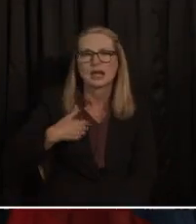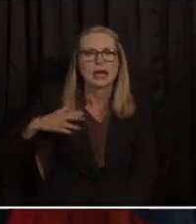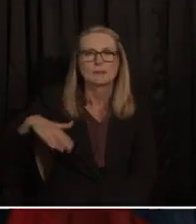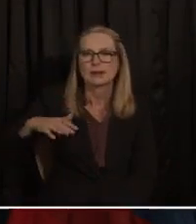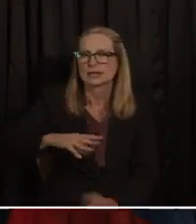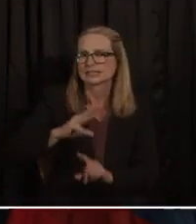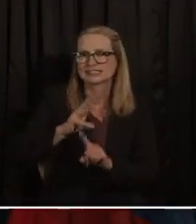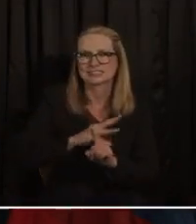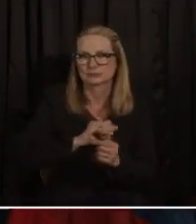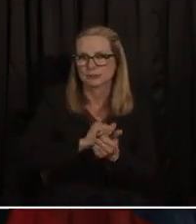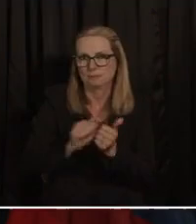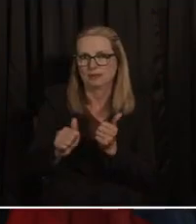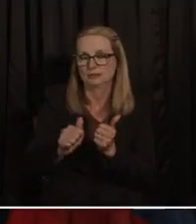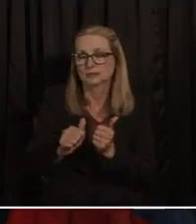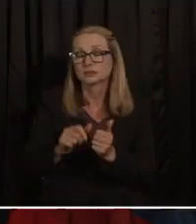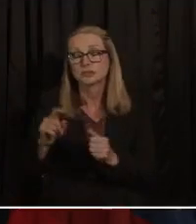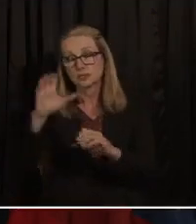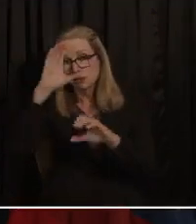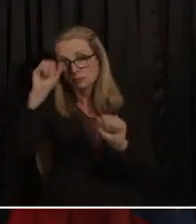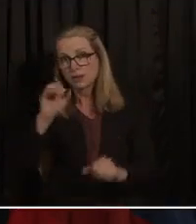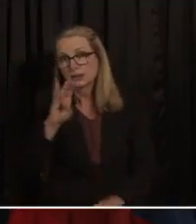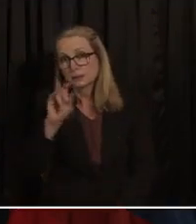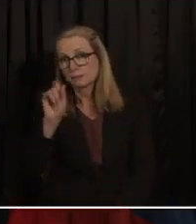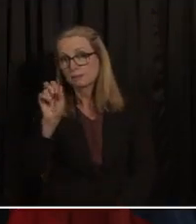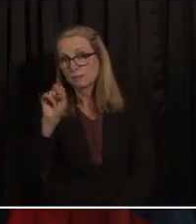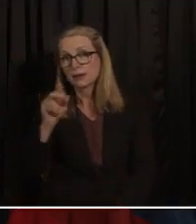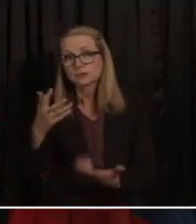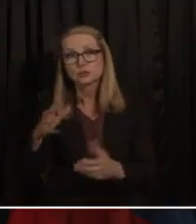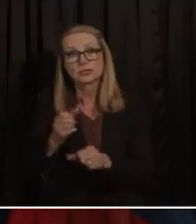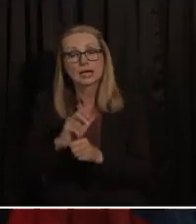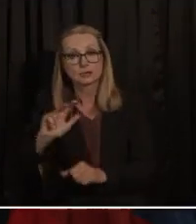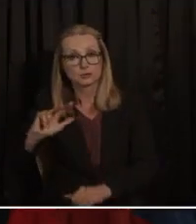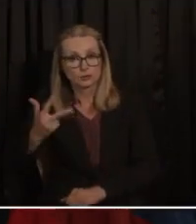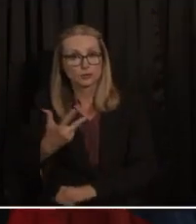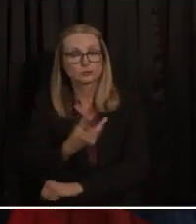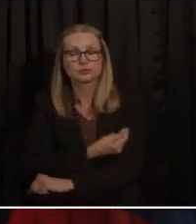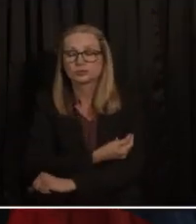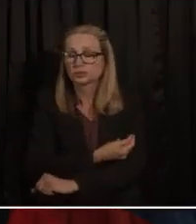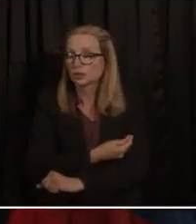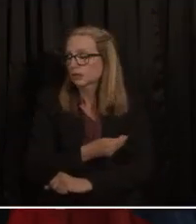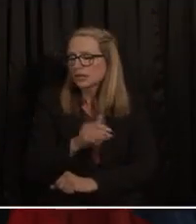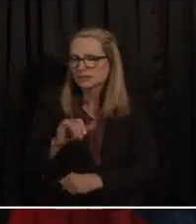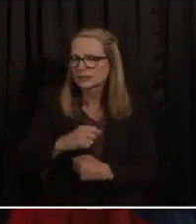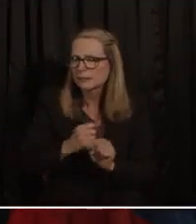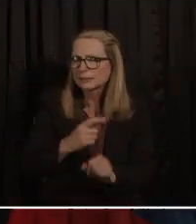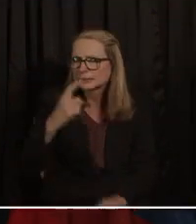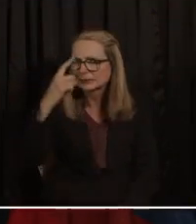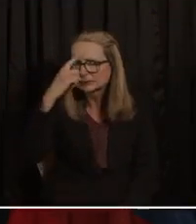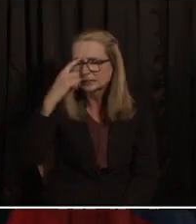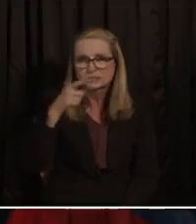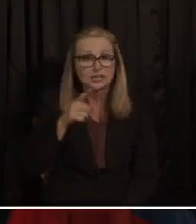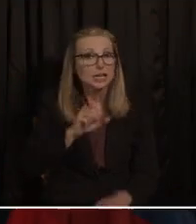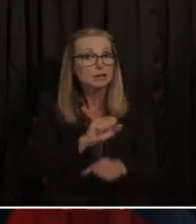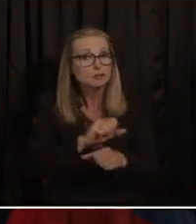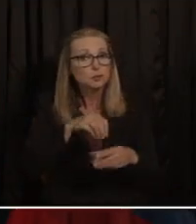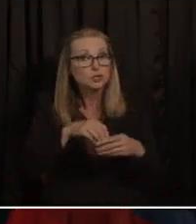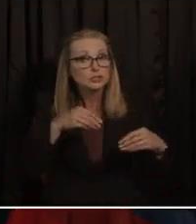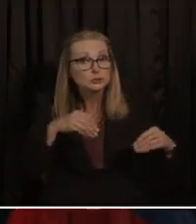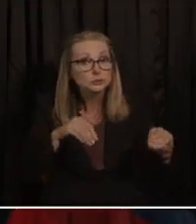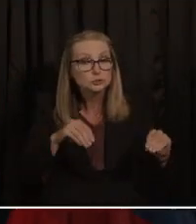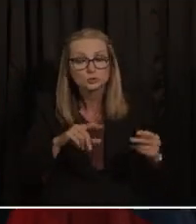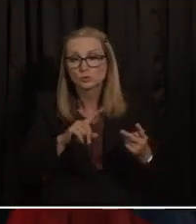booster. It makes sense to do. And for those who have any kind of retail job, teacher, frontline